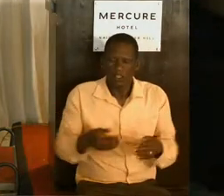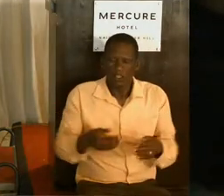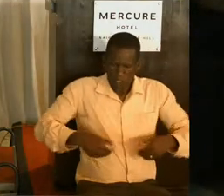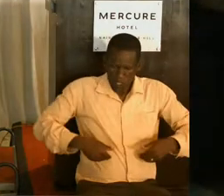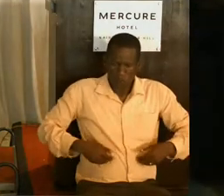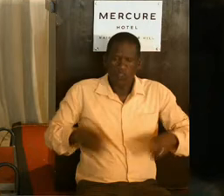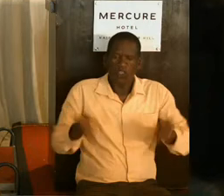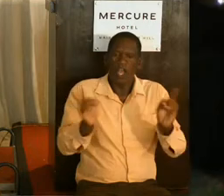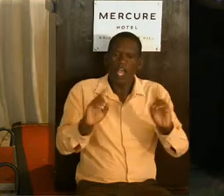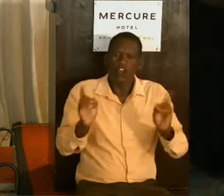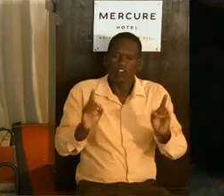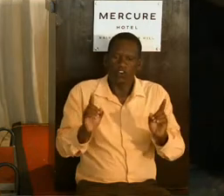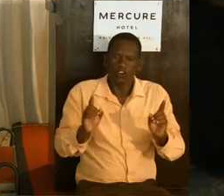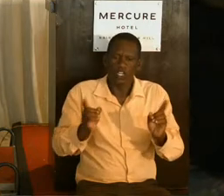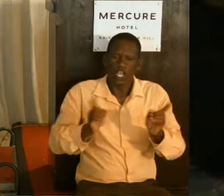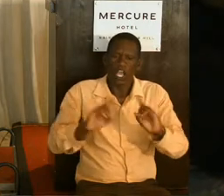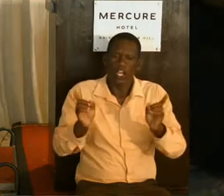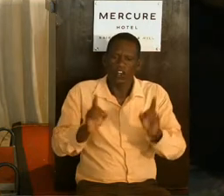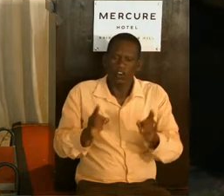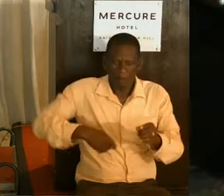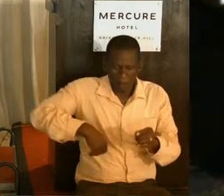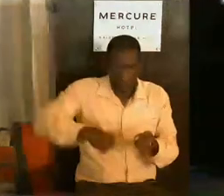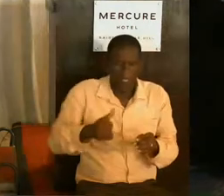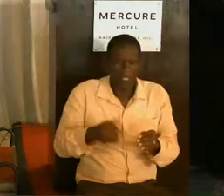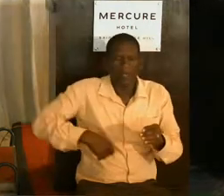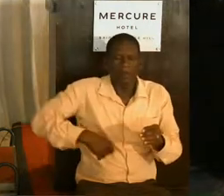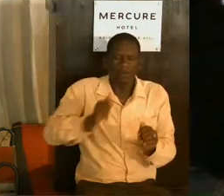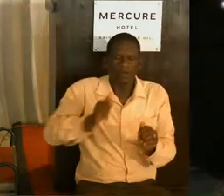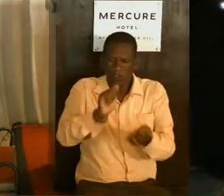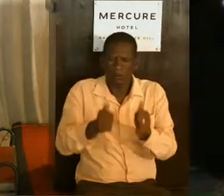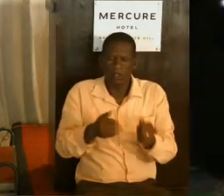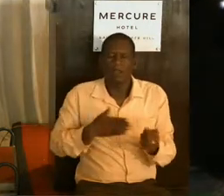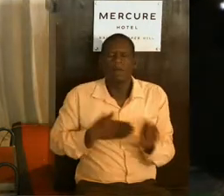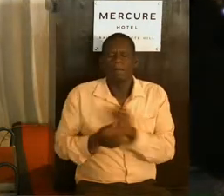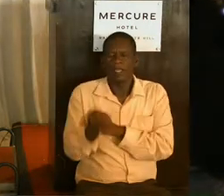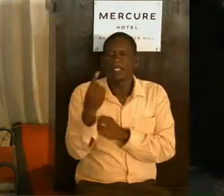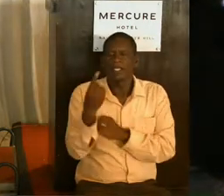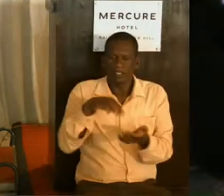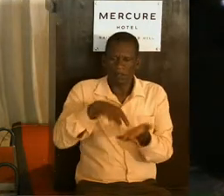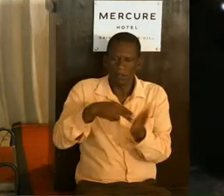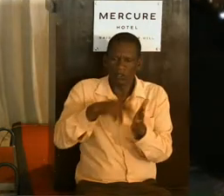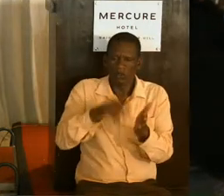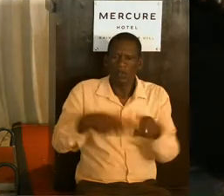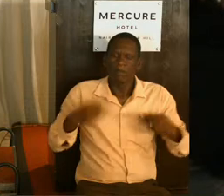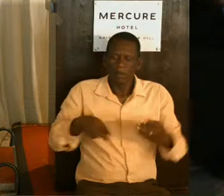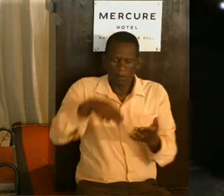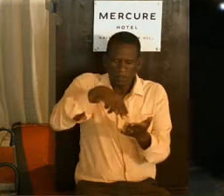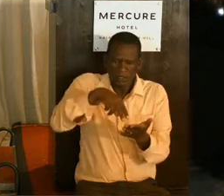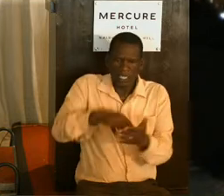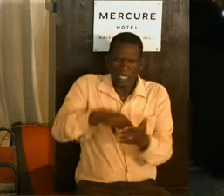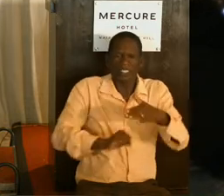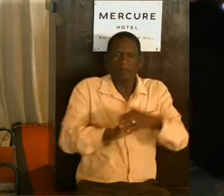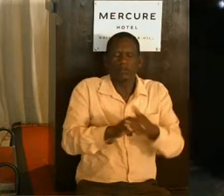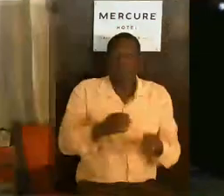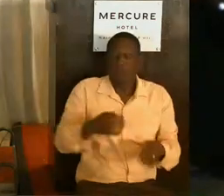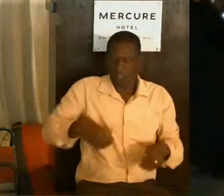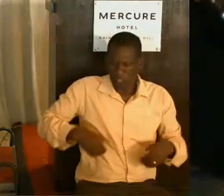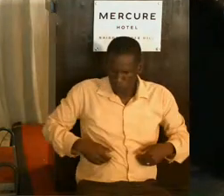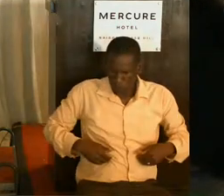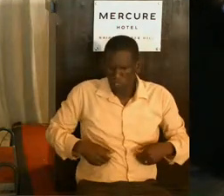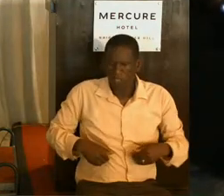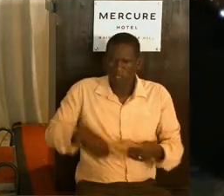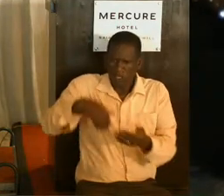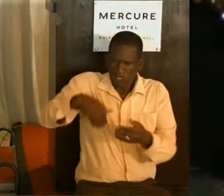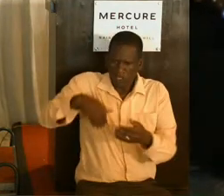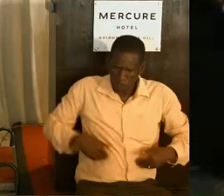youth are not playing they are paying for the game my understanding is people who stand for the Youth stand on the youth